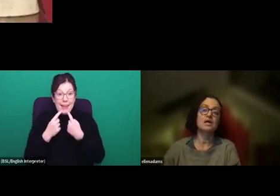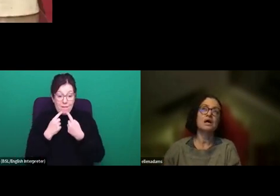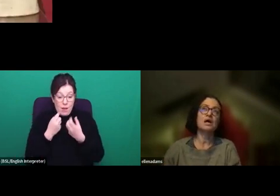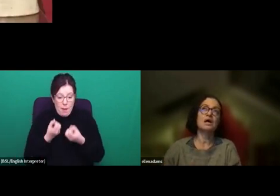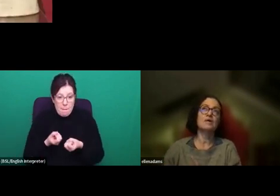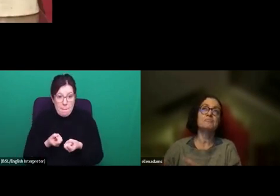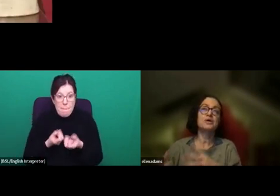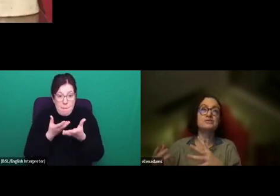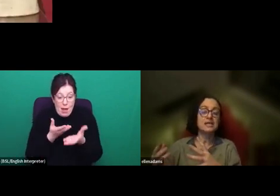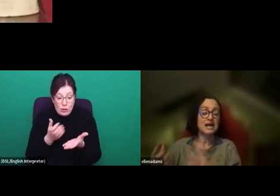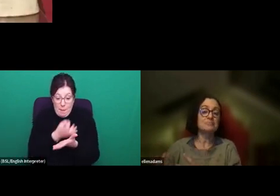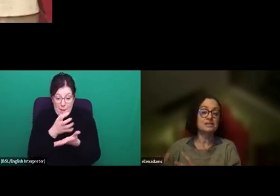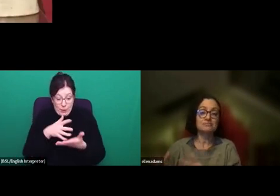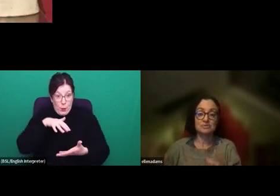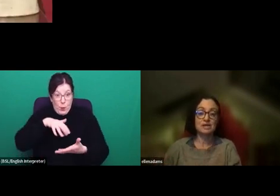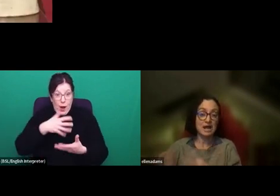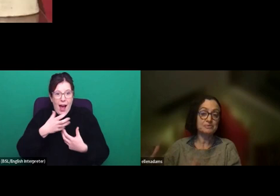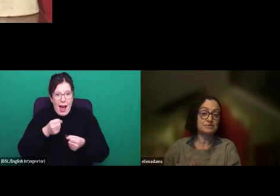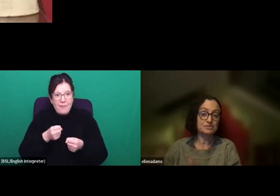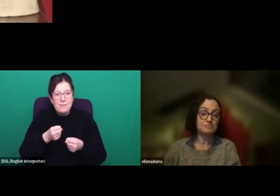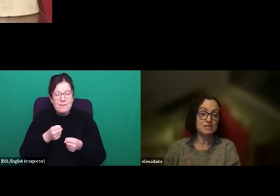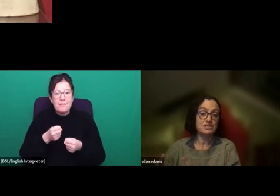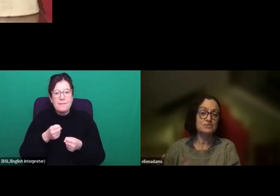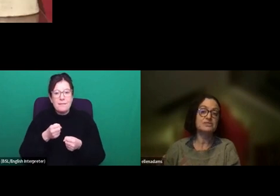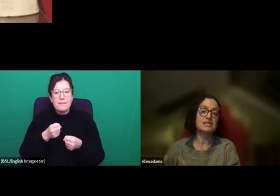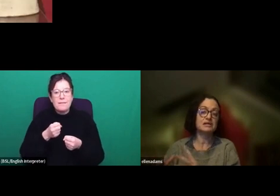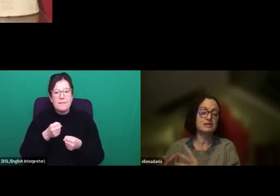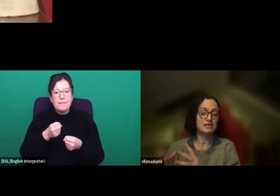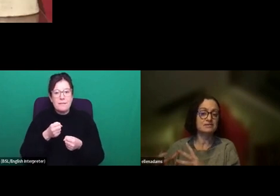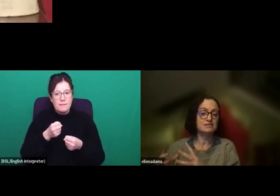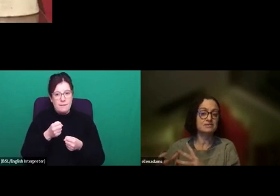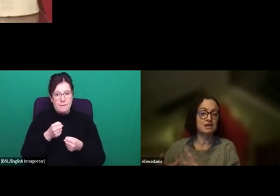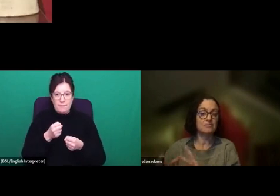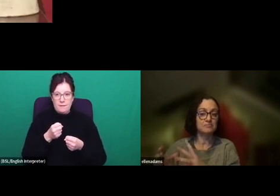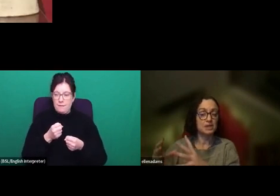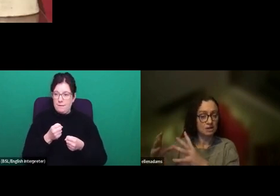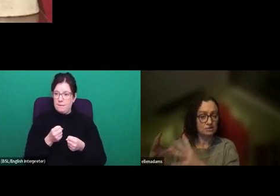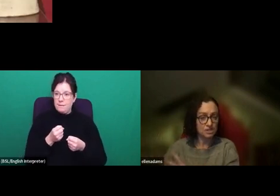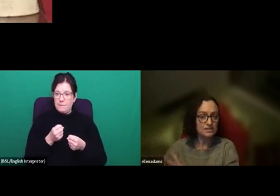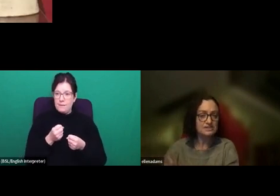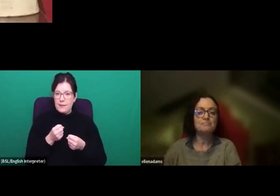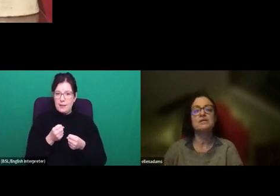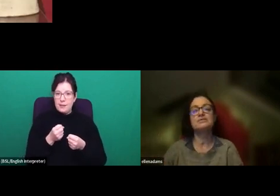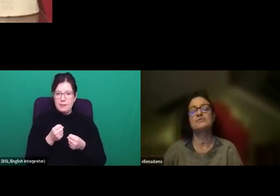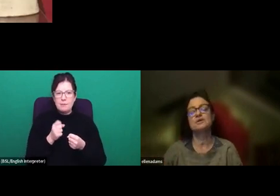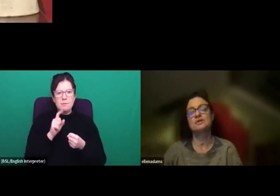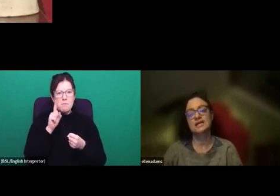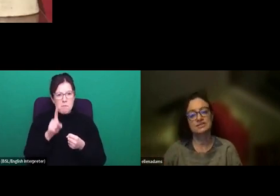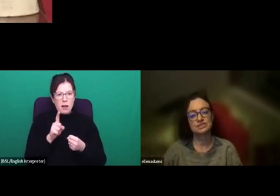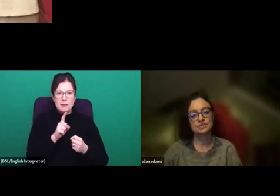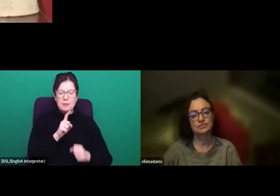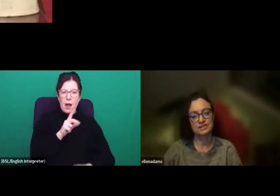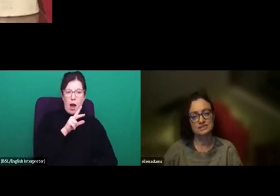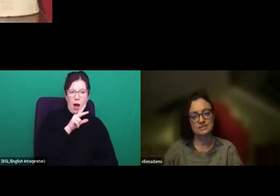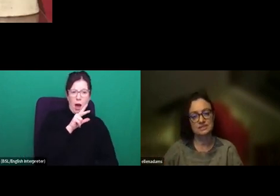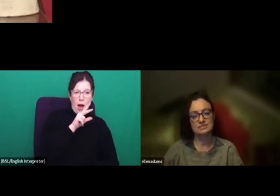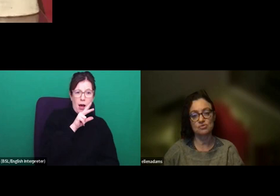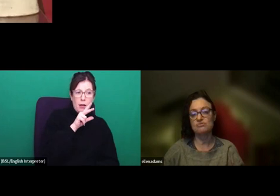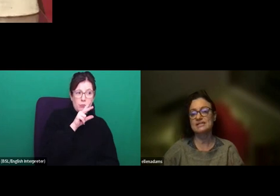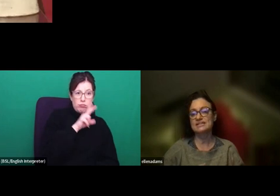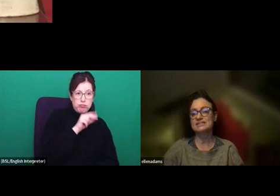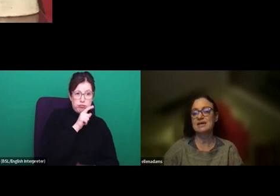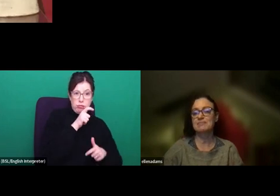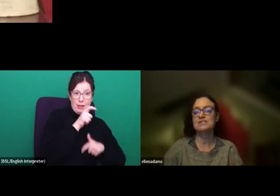across, but happens to be using this alternative mode of communication that